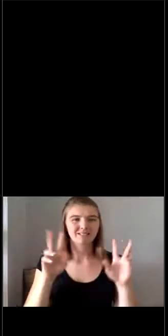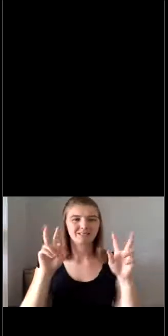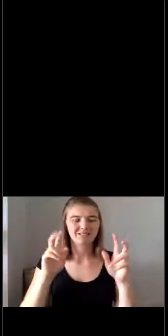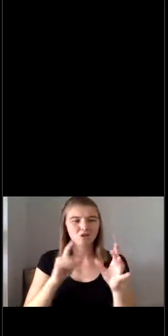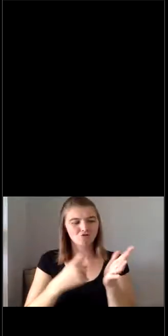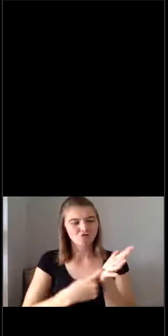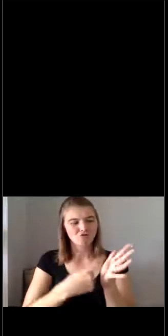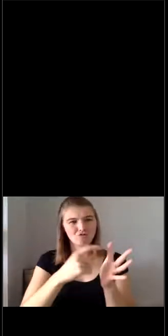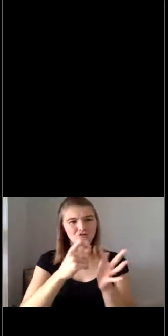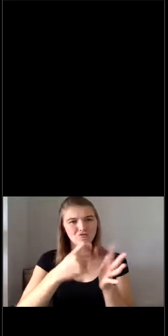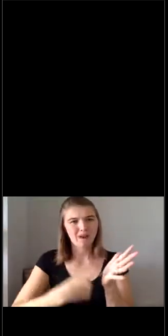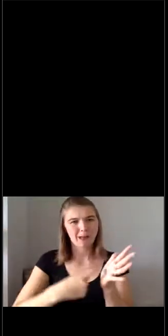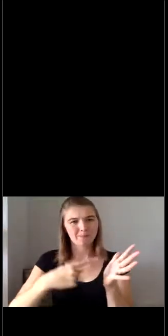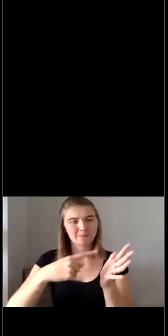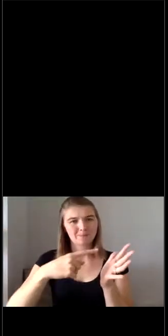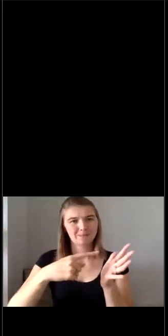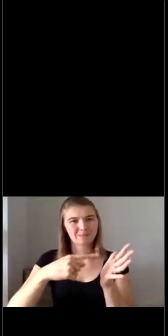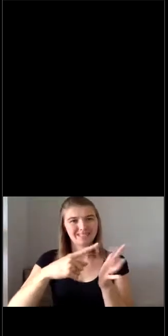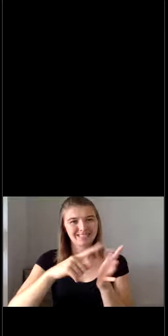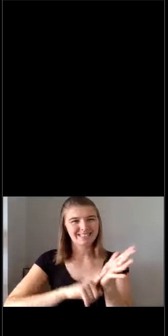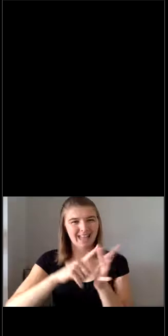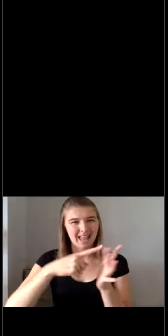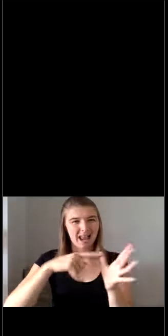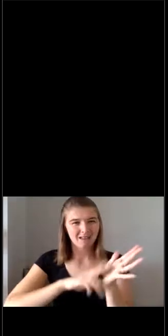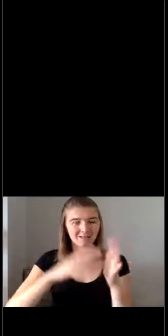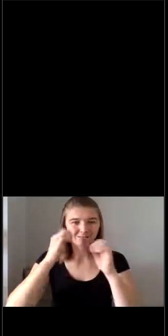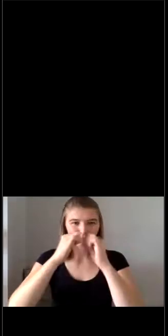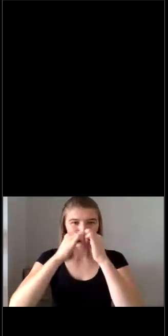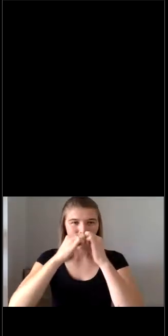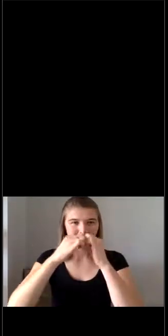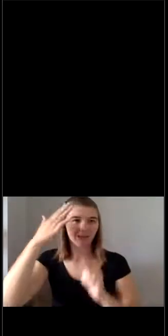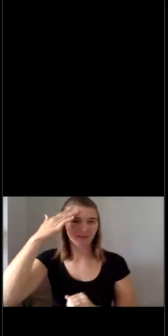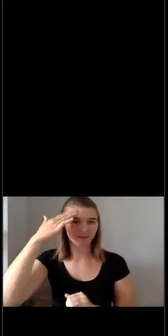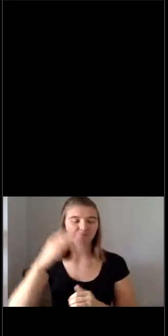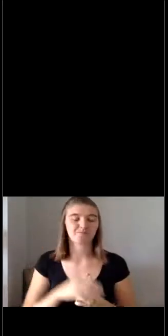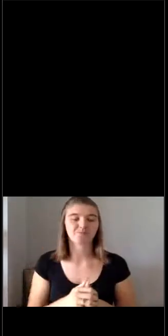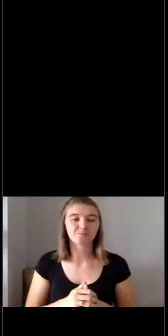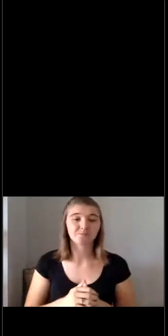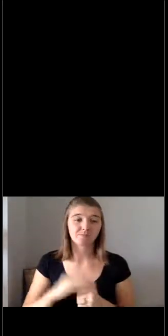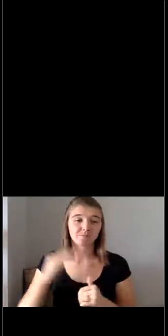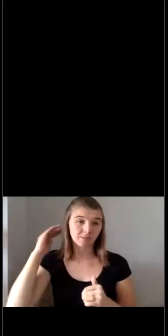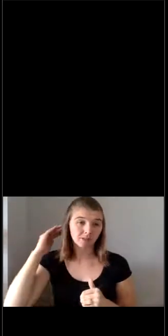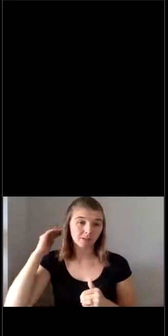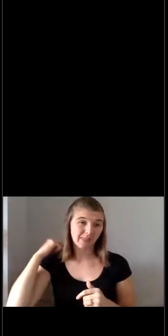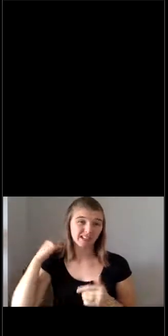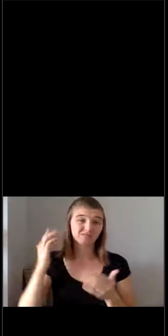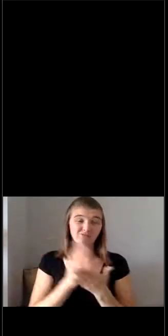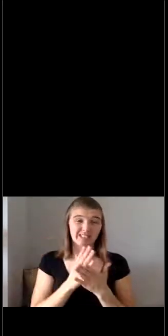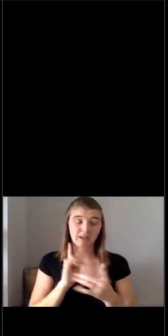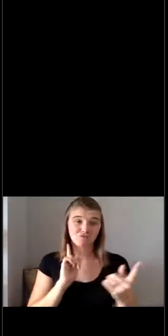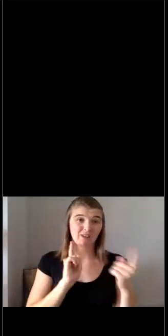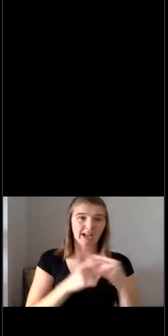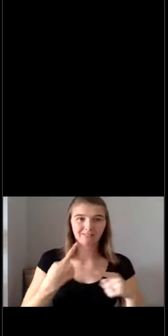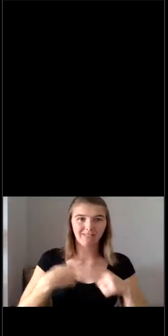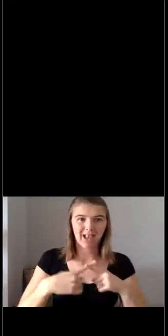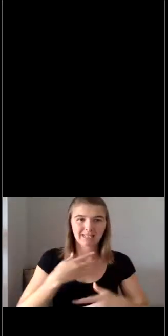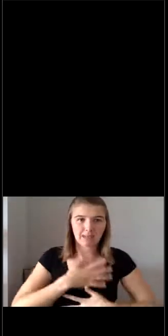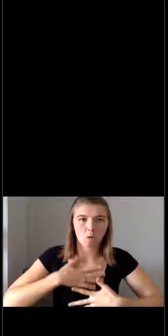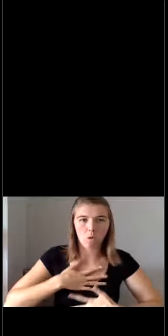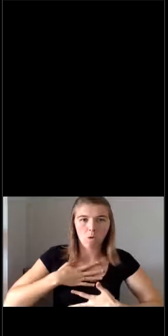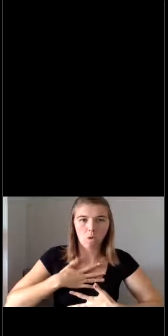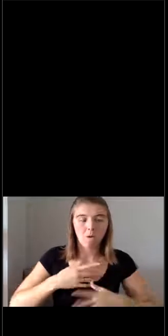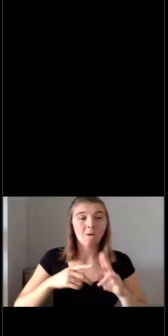and it's very, very emotionally reactive. If you put your hand now to your forehead, behind your forehead sits your prefrontal cortex. It's five